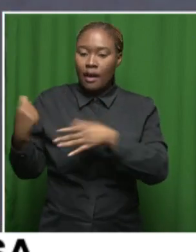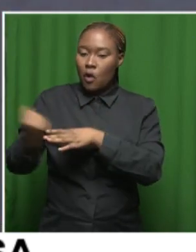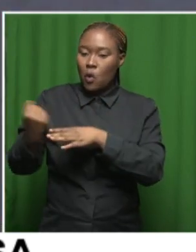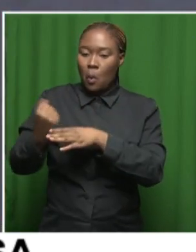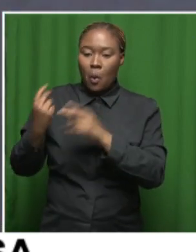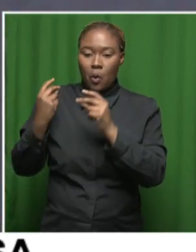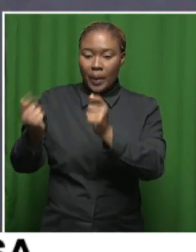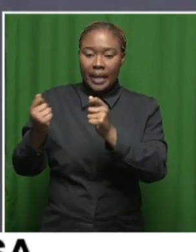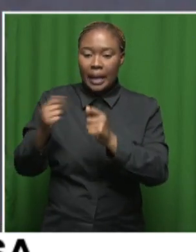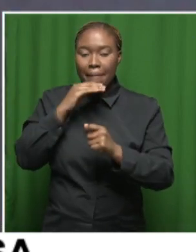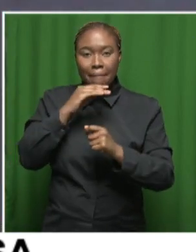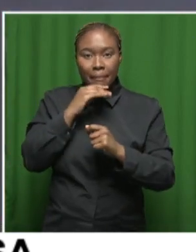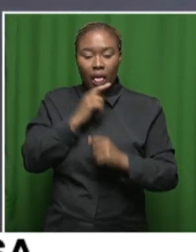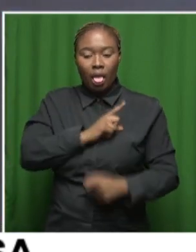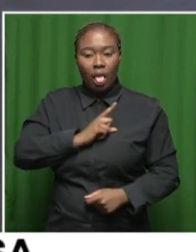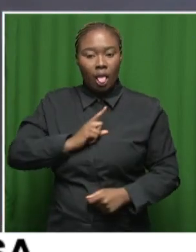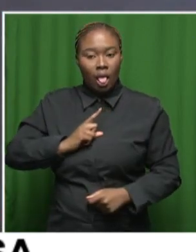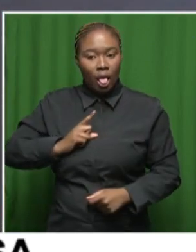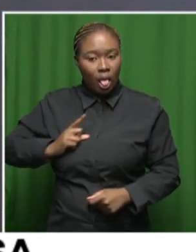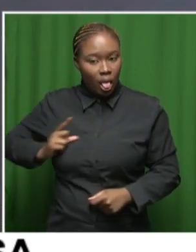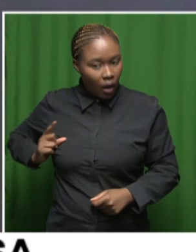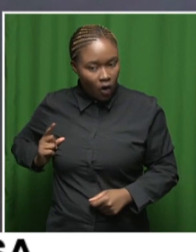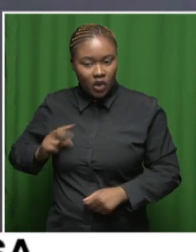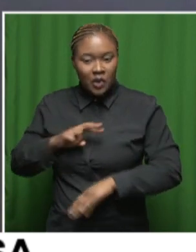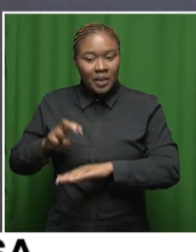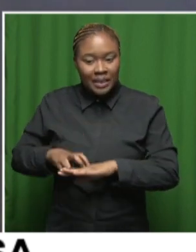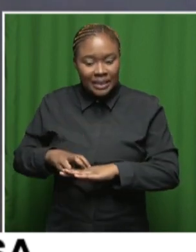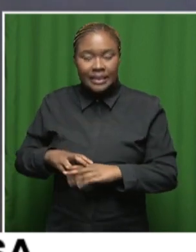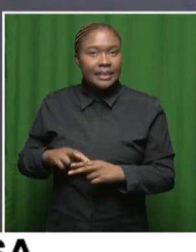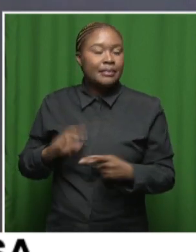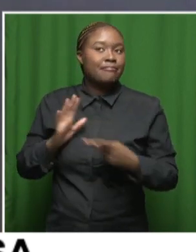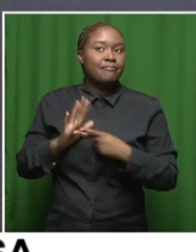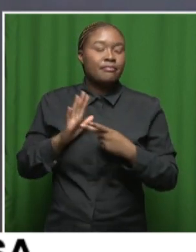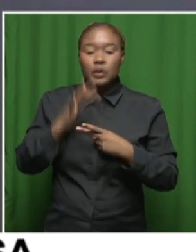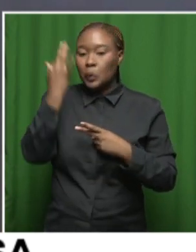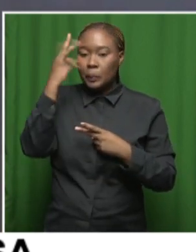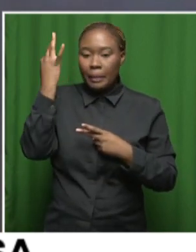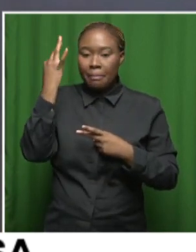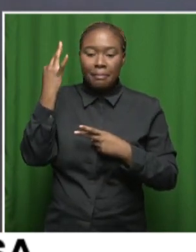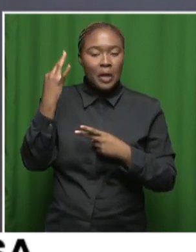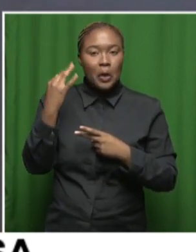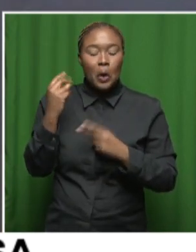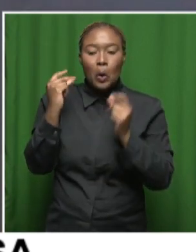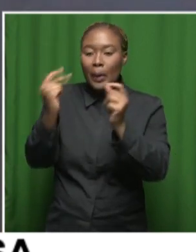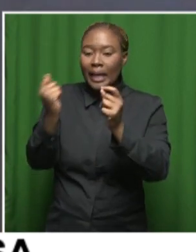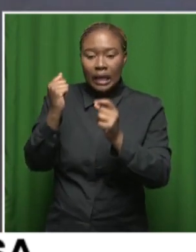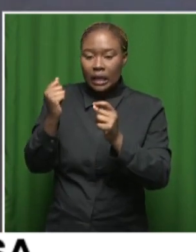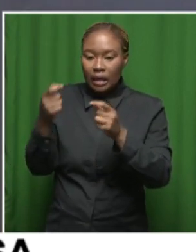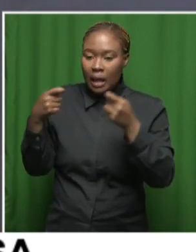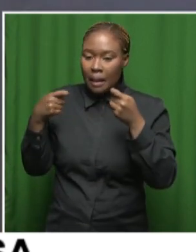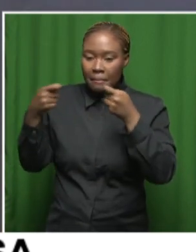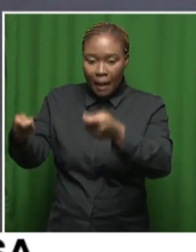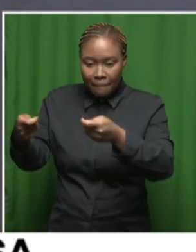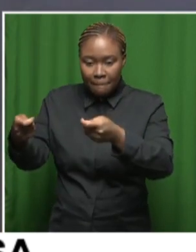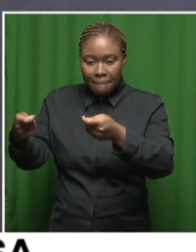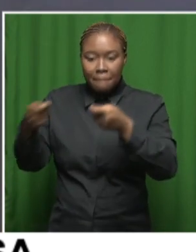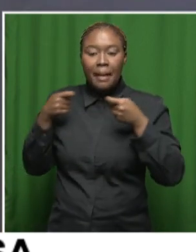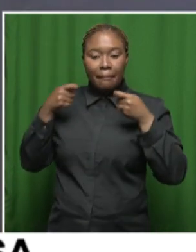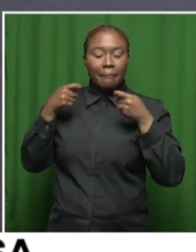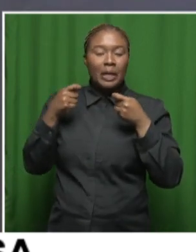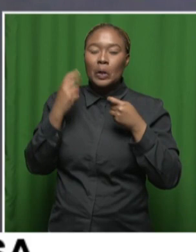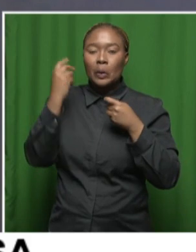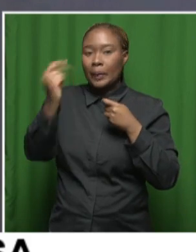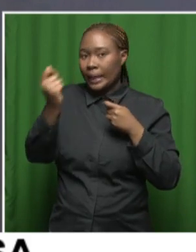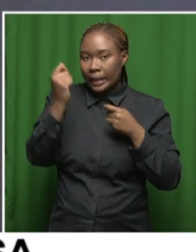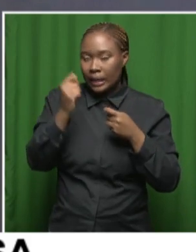heat up a big oven. You don't need to spend a long time letting it bake or cook. It's very quick in the air fryer. It's